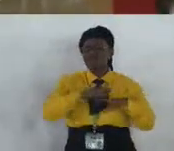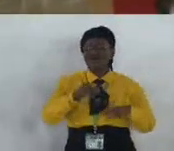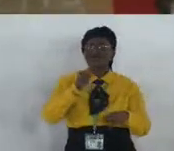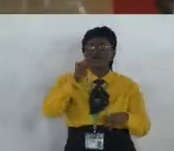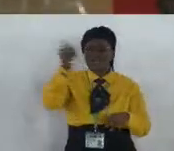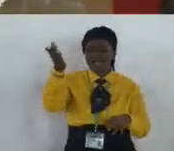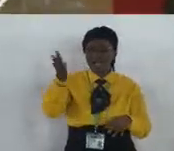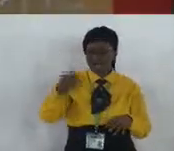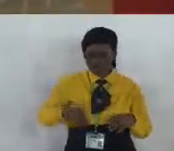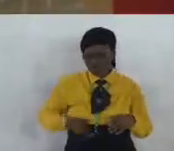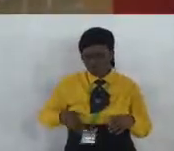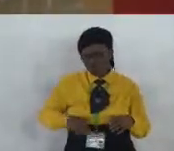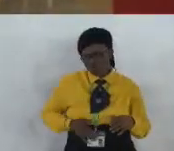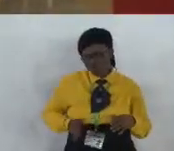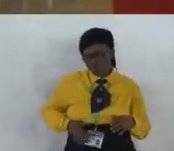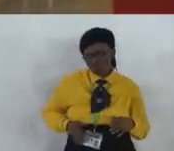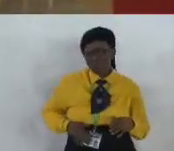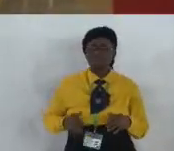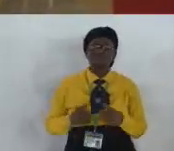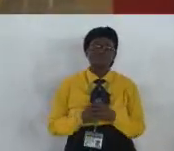let it prosper.